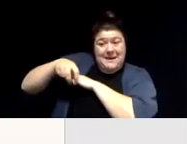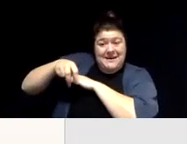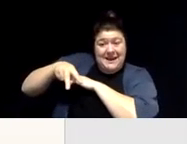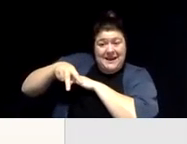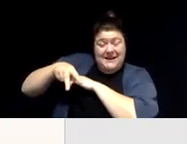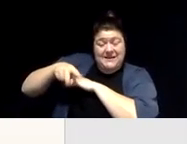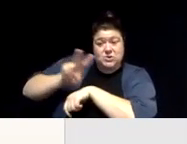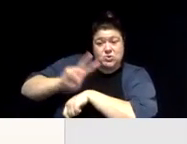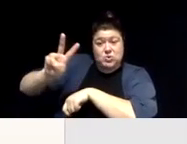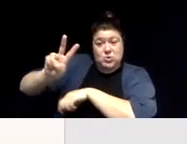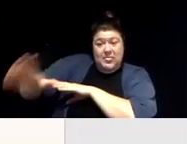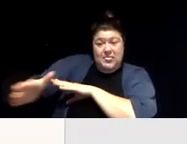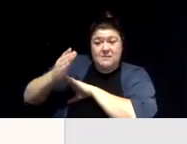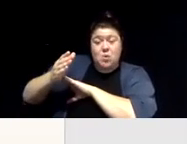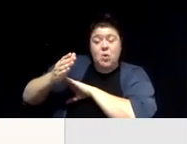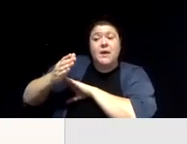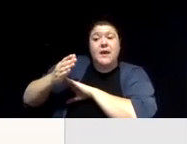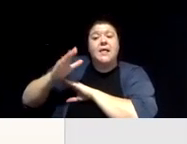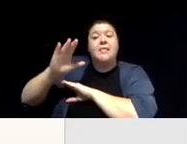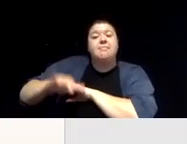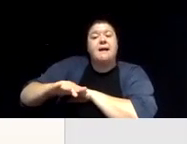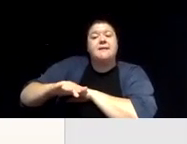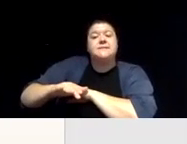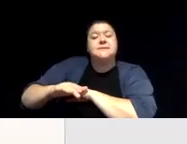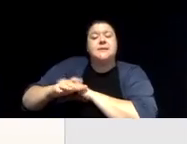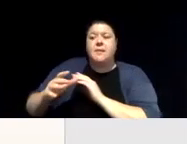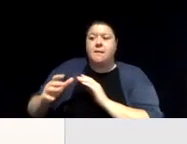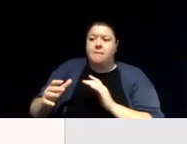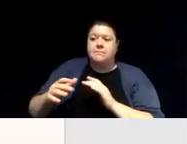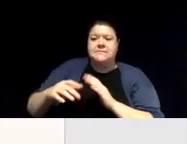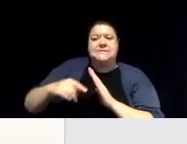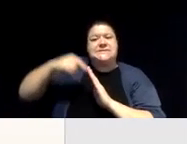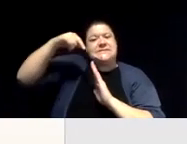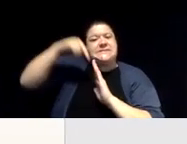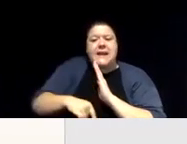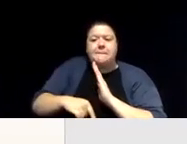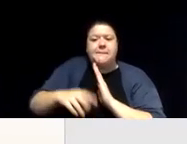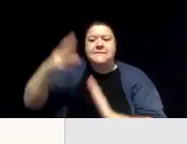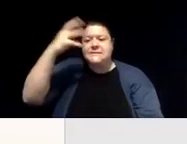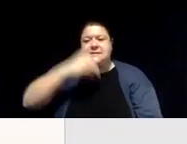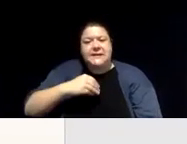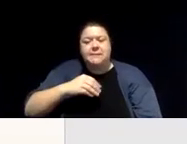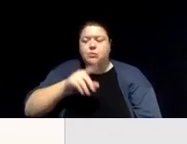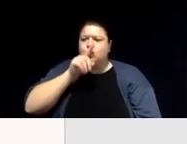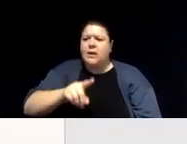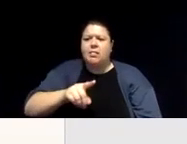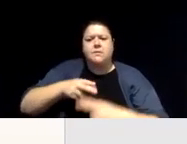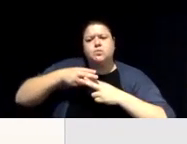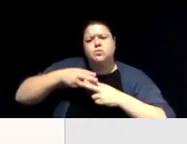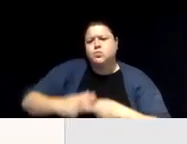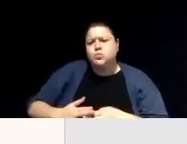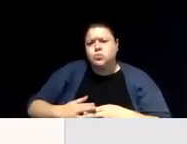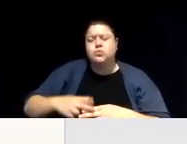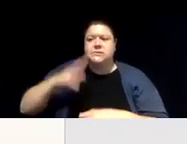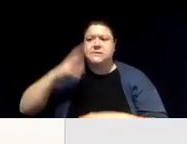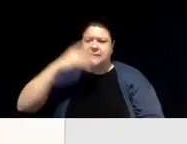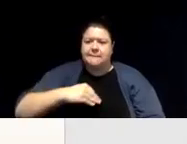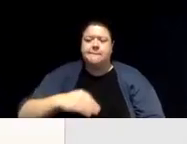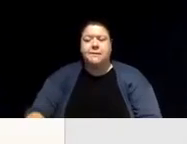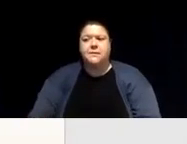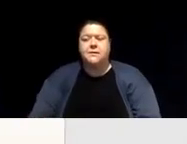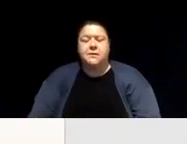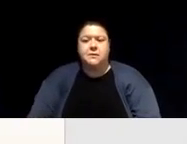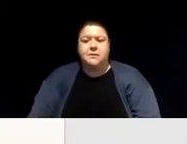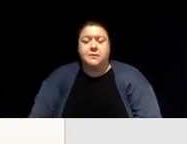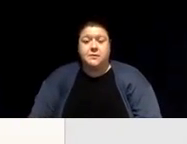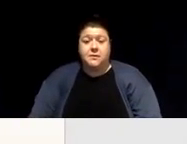your deepest sleep. That is when you are most heavily into your sleep cycle. Okay.